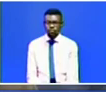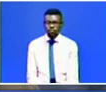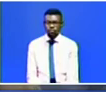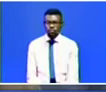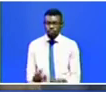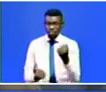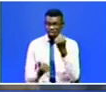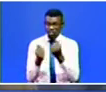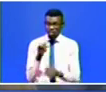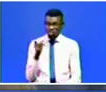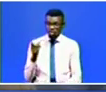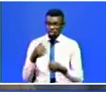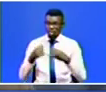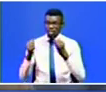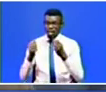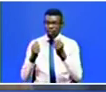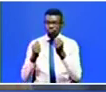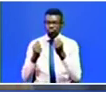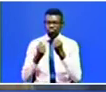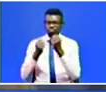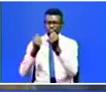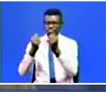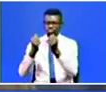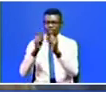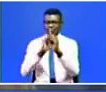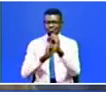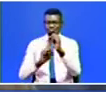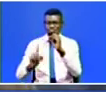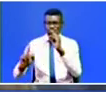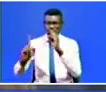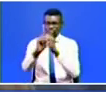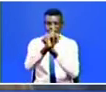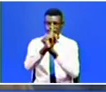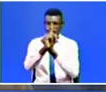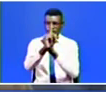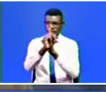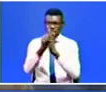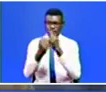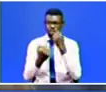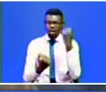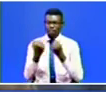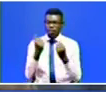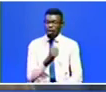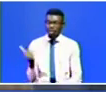This vehicle tried to overtake a fleet of vehicles, and